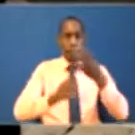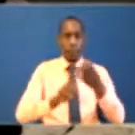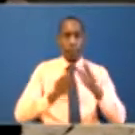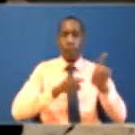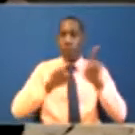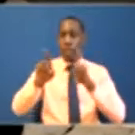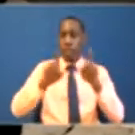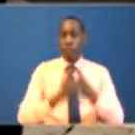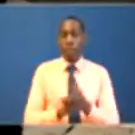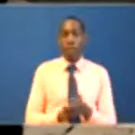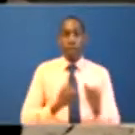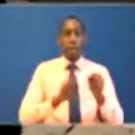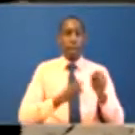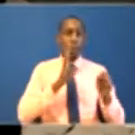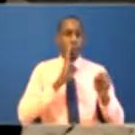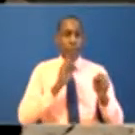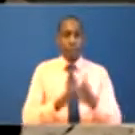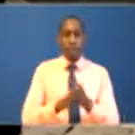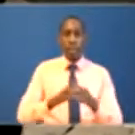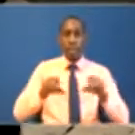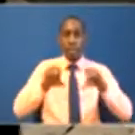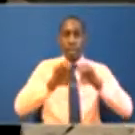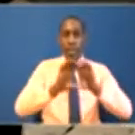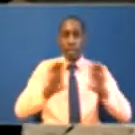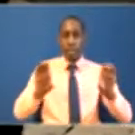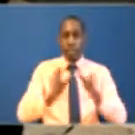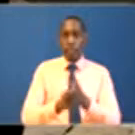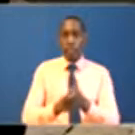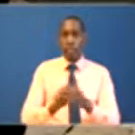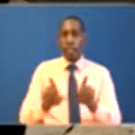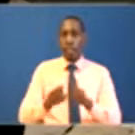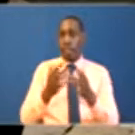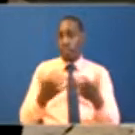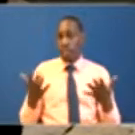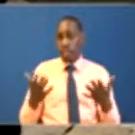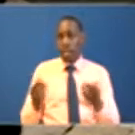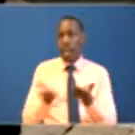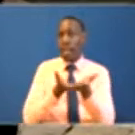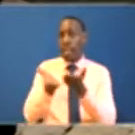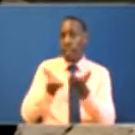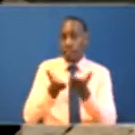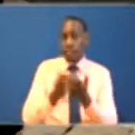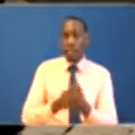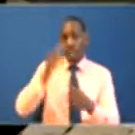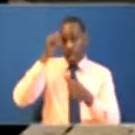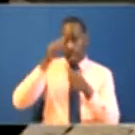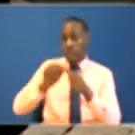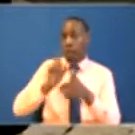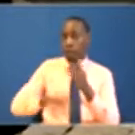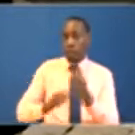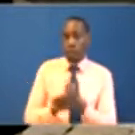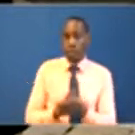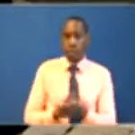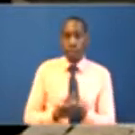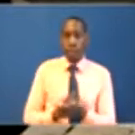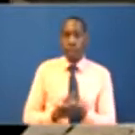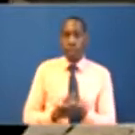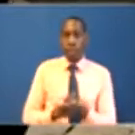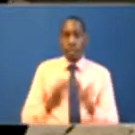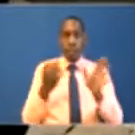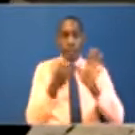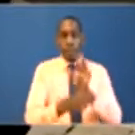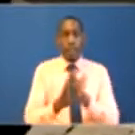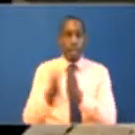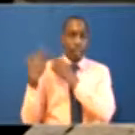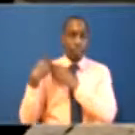transport you know water sewerage such facilities such as services remember quite a number of these functions are